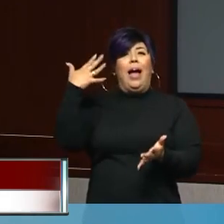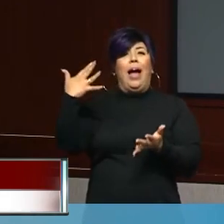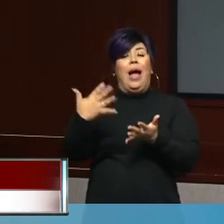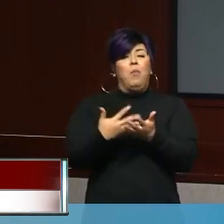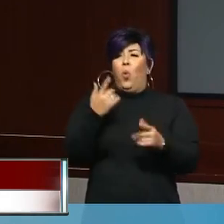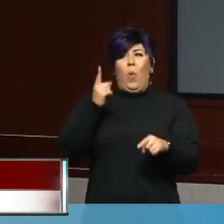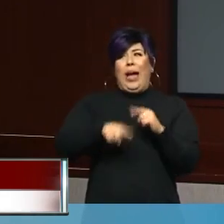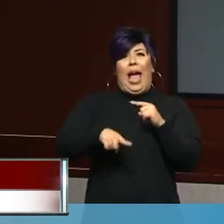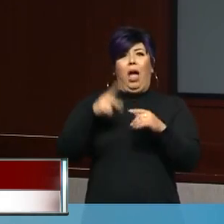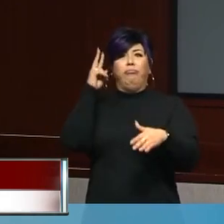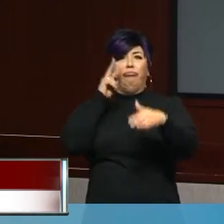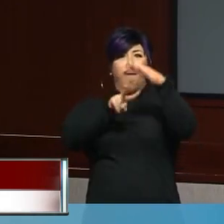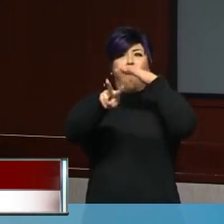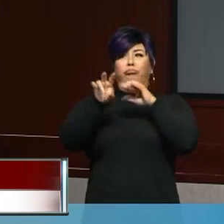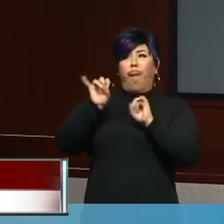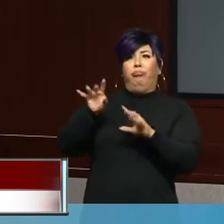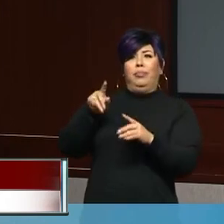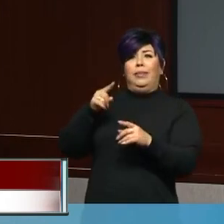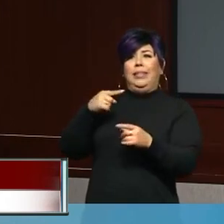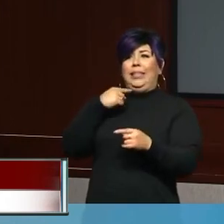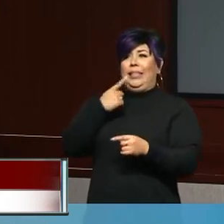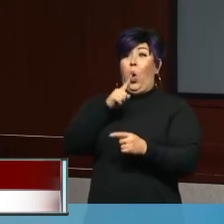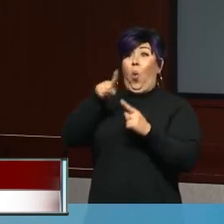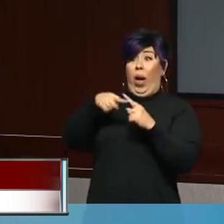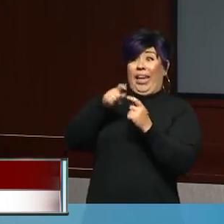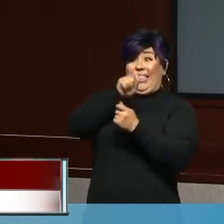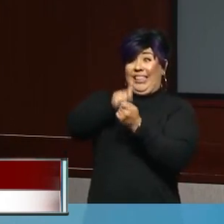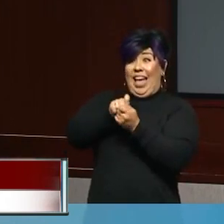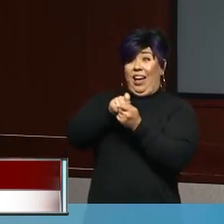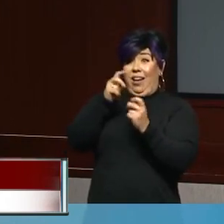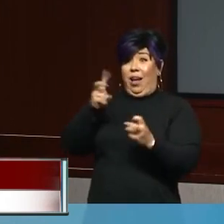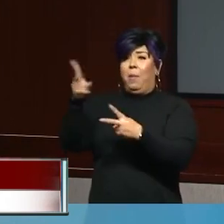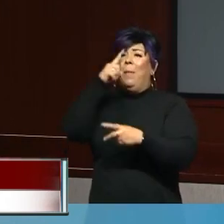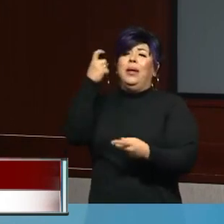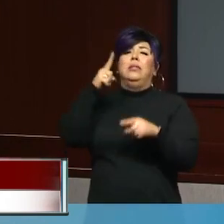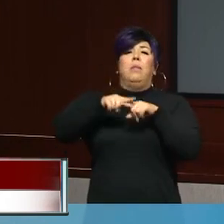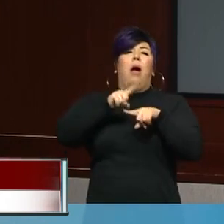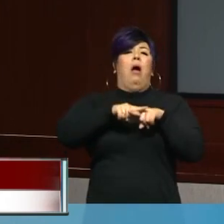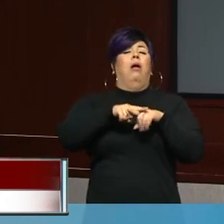say with certainty when the next update will occur.